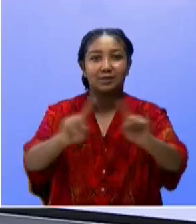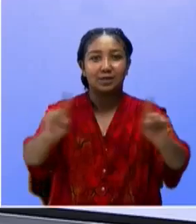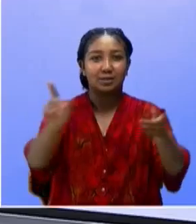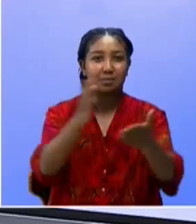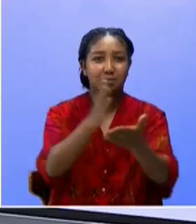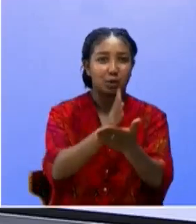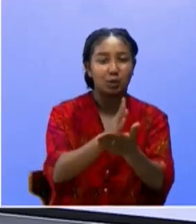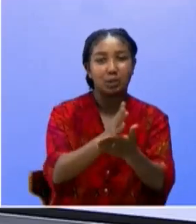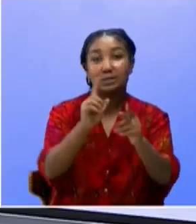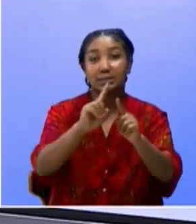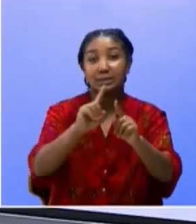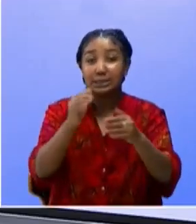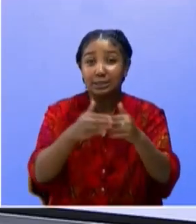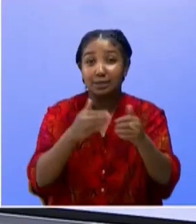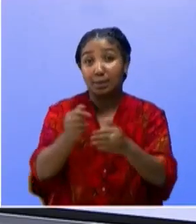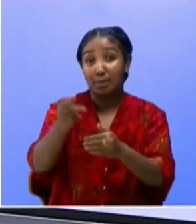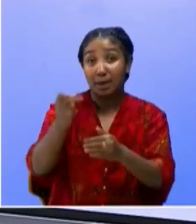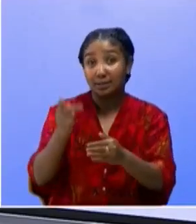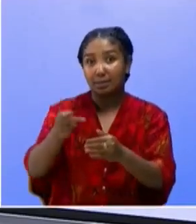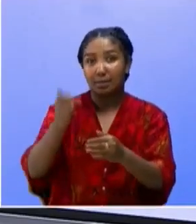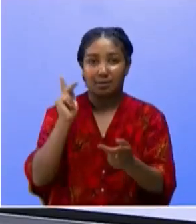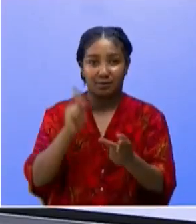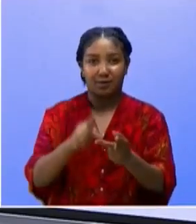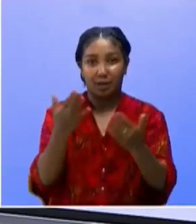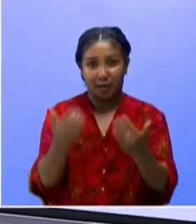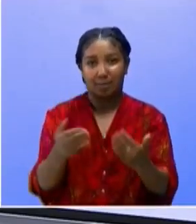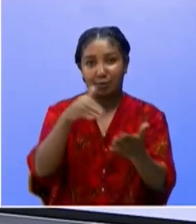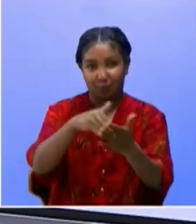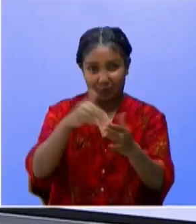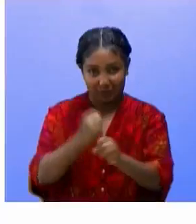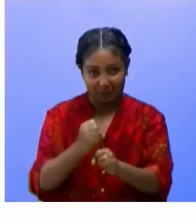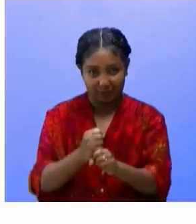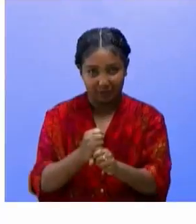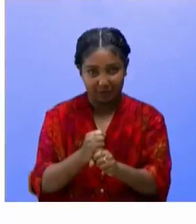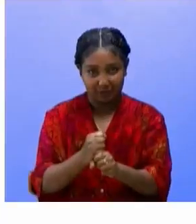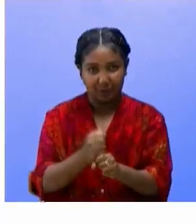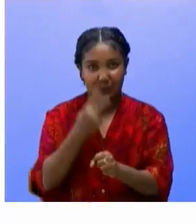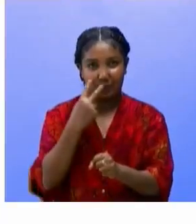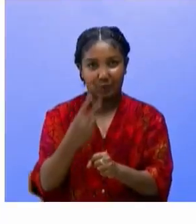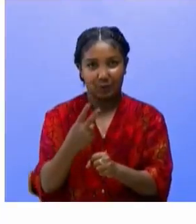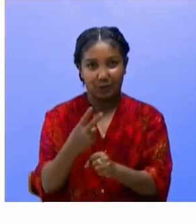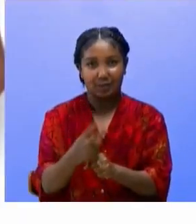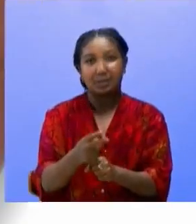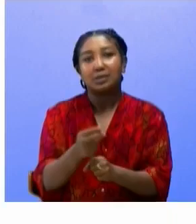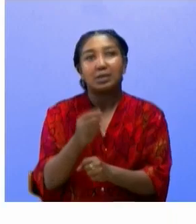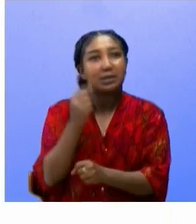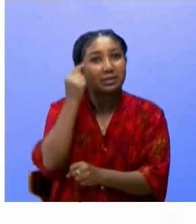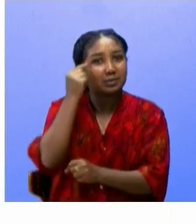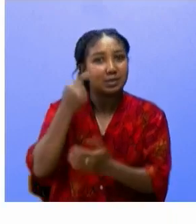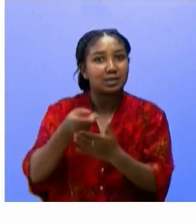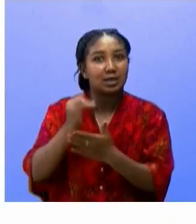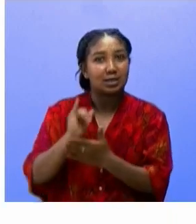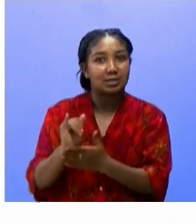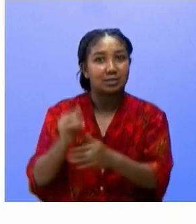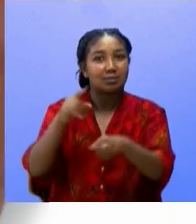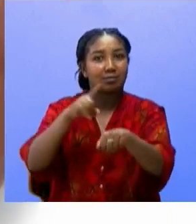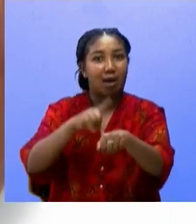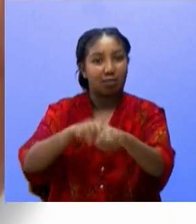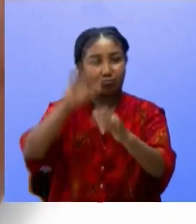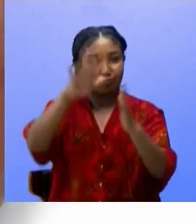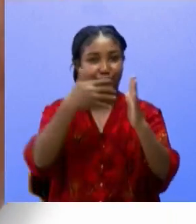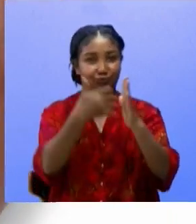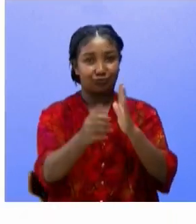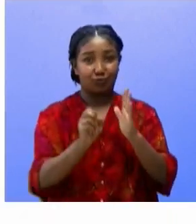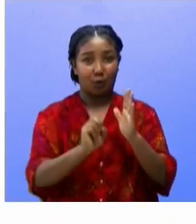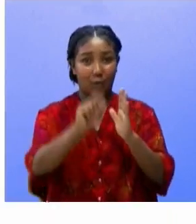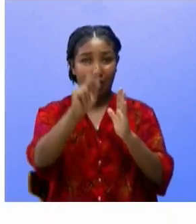between simple past and past perfect. Let me do that again. Look, let's assume that this is our timeline,